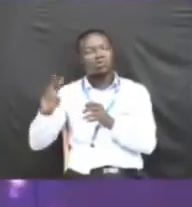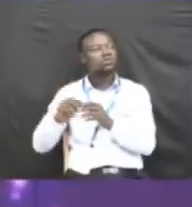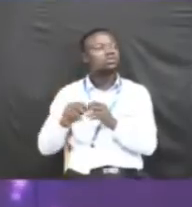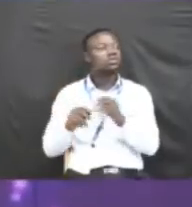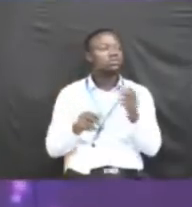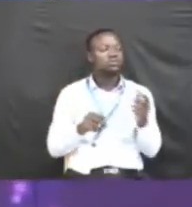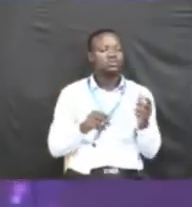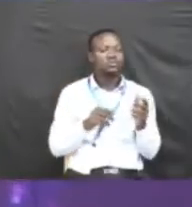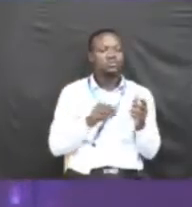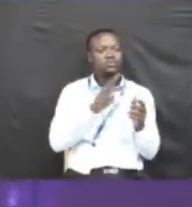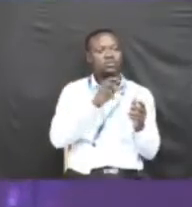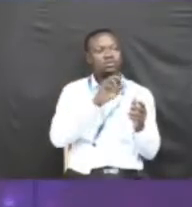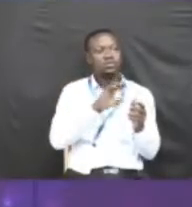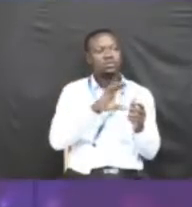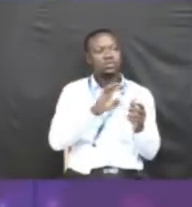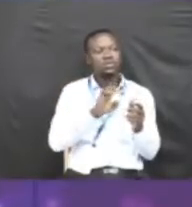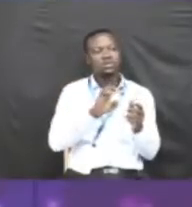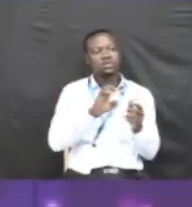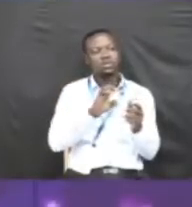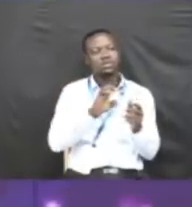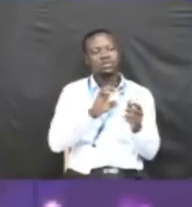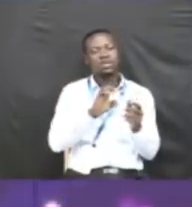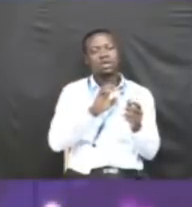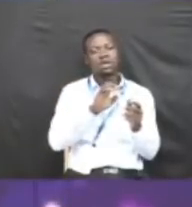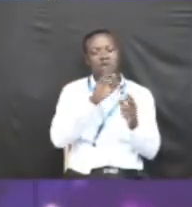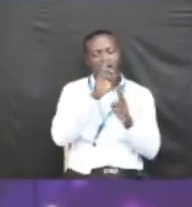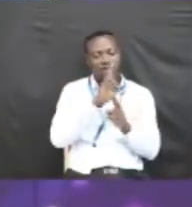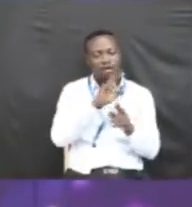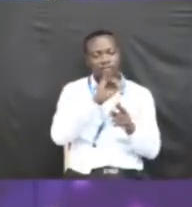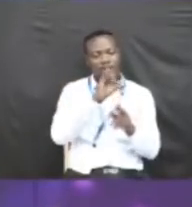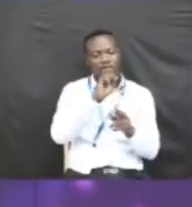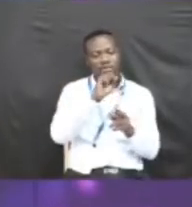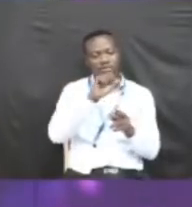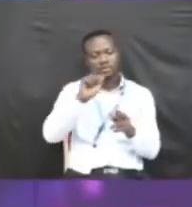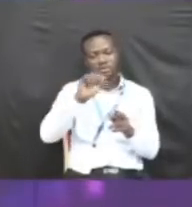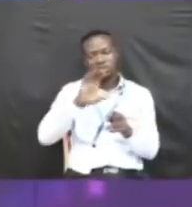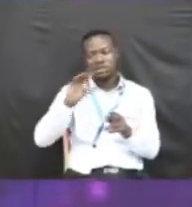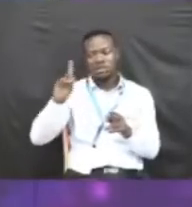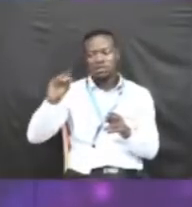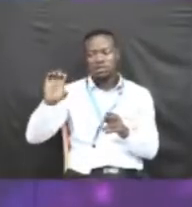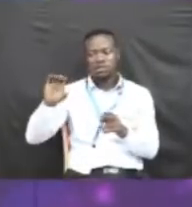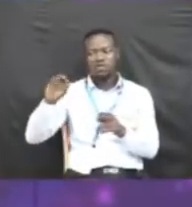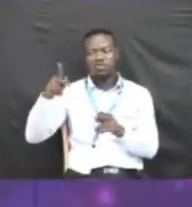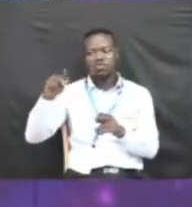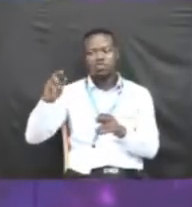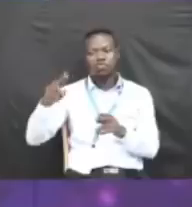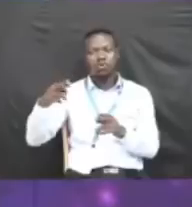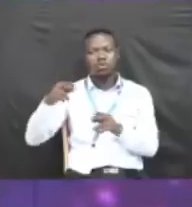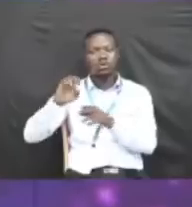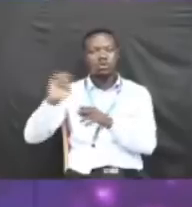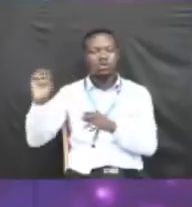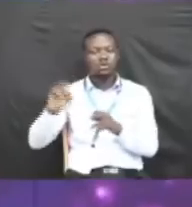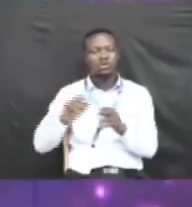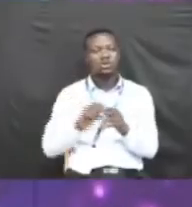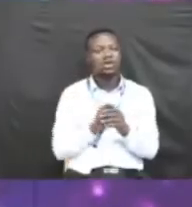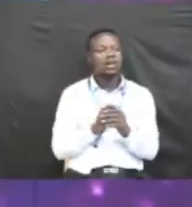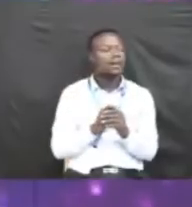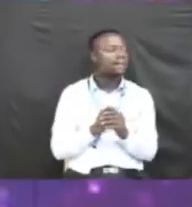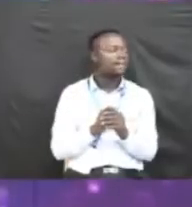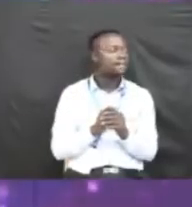Senior MCU South. Honorable Isaac Aapon DC East Abetifi.